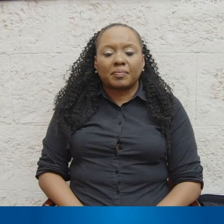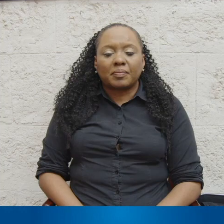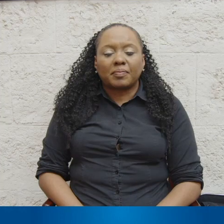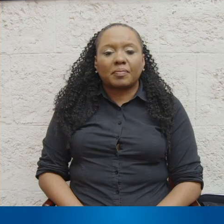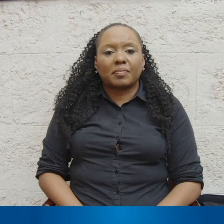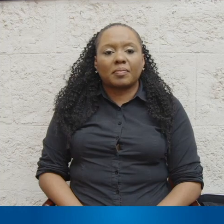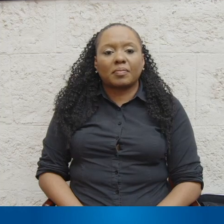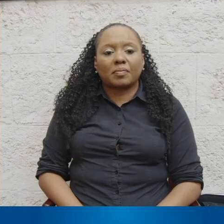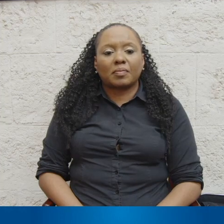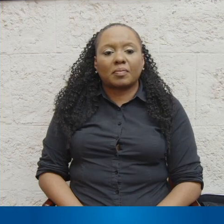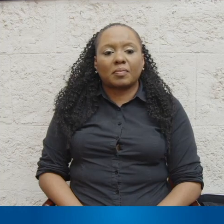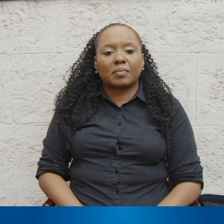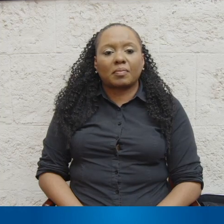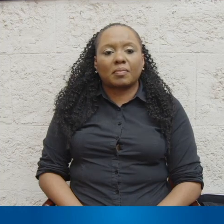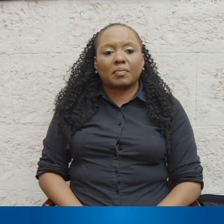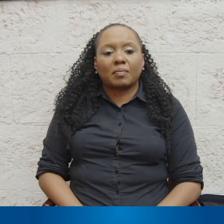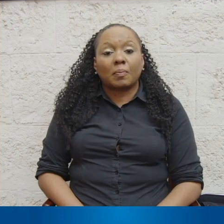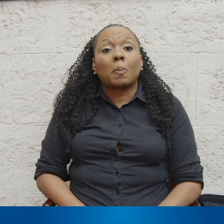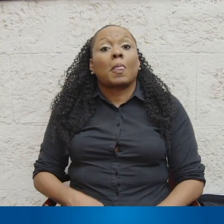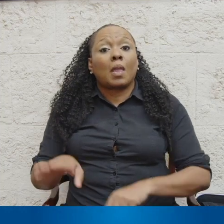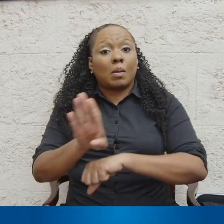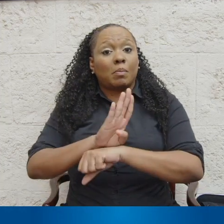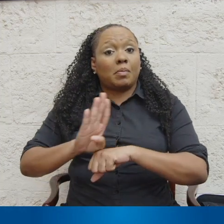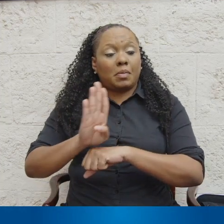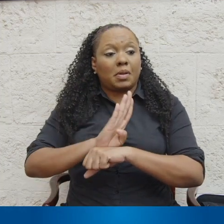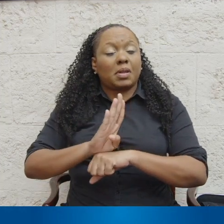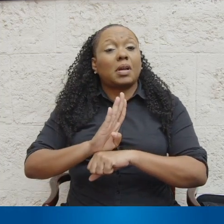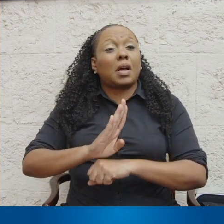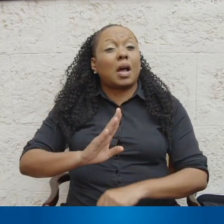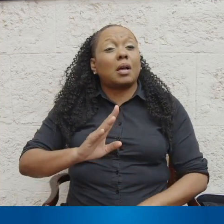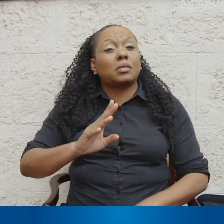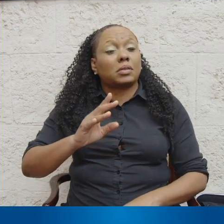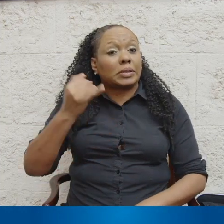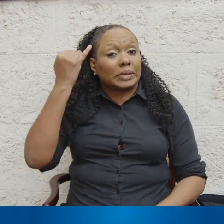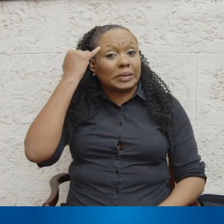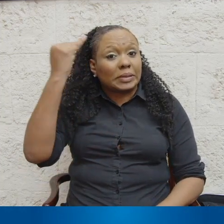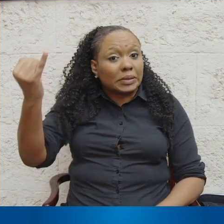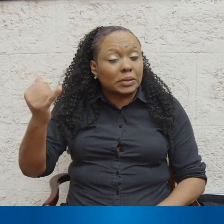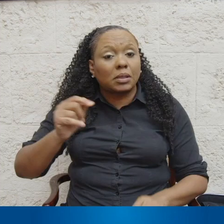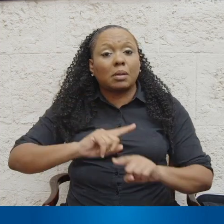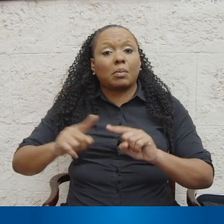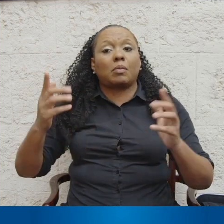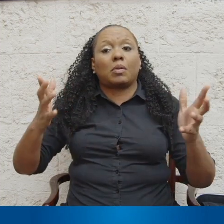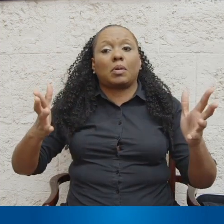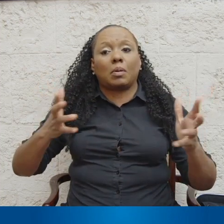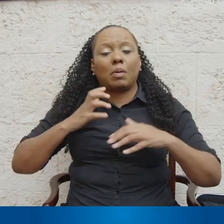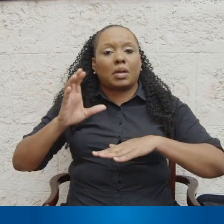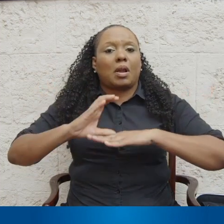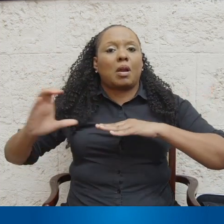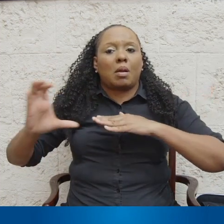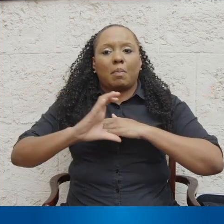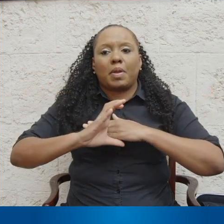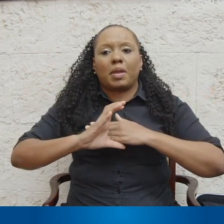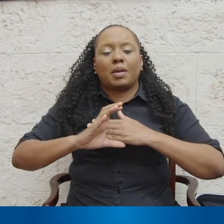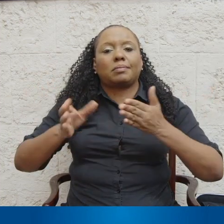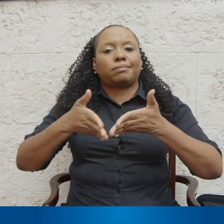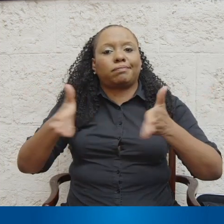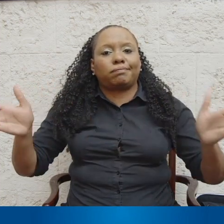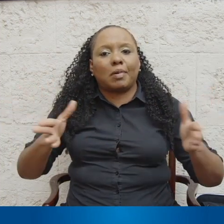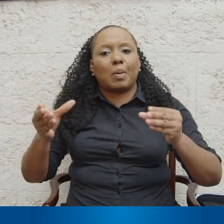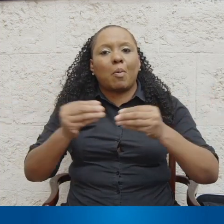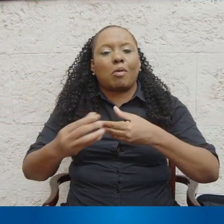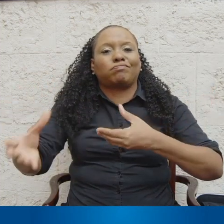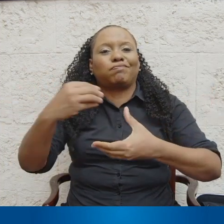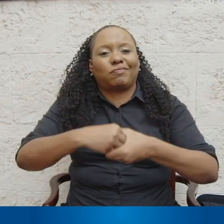to be started and innovated by Barbados, the intent is that we will open this up to the entire Caribbean as well. But